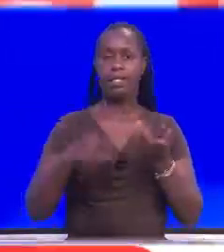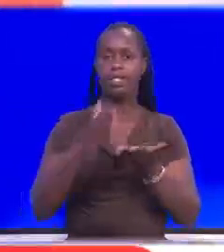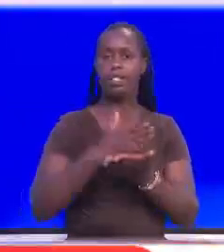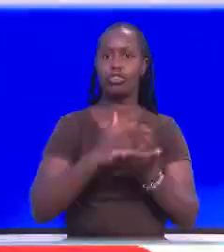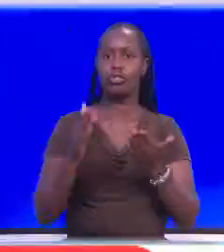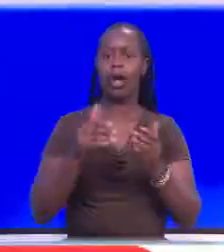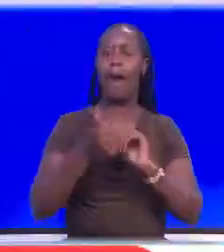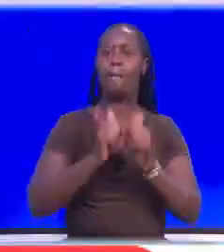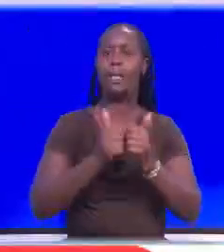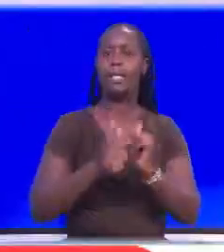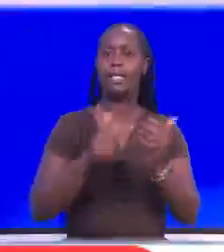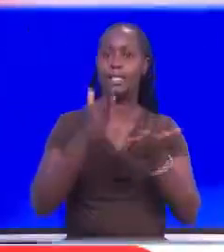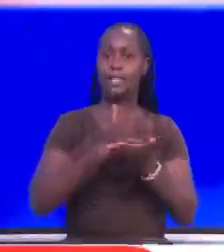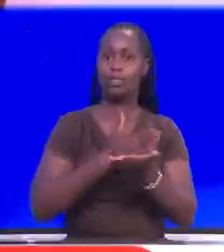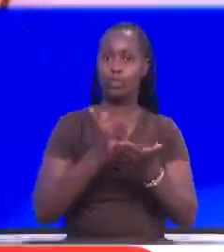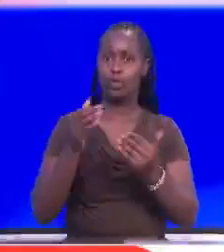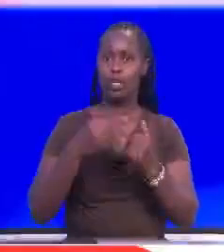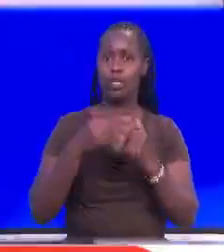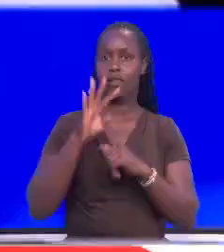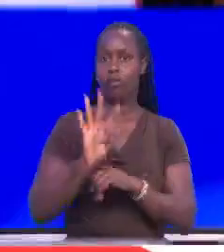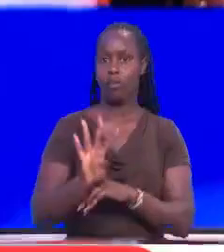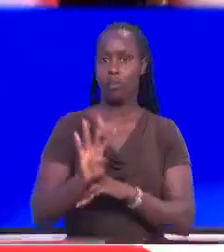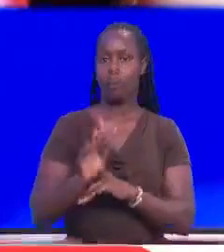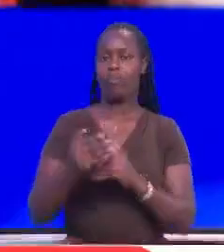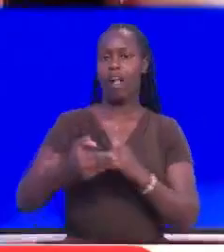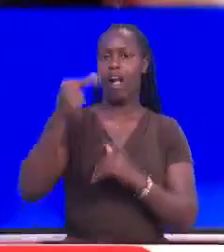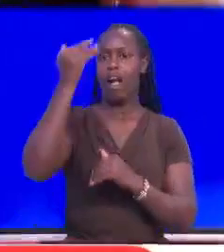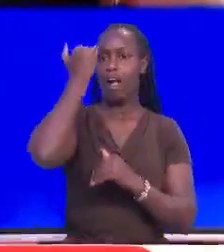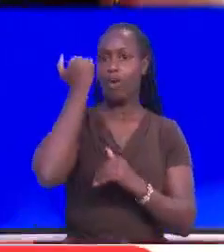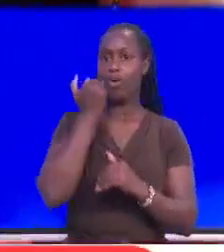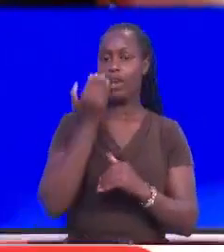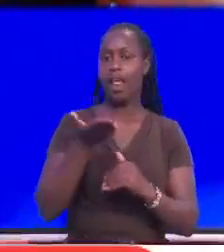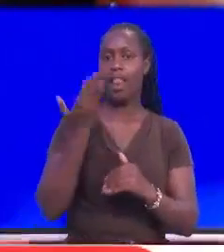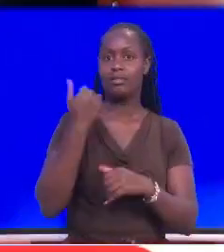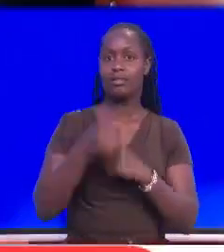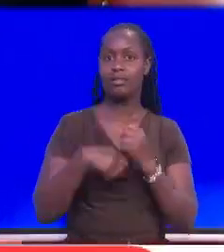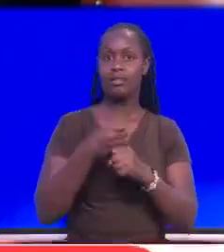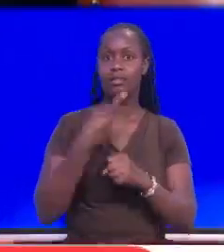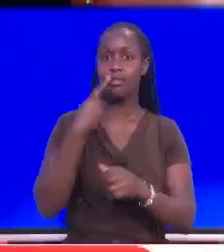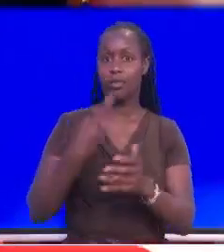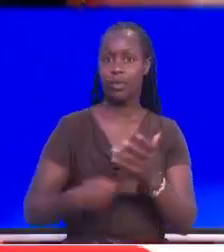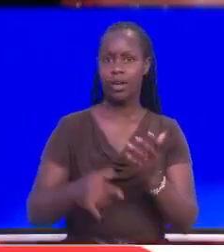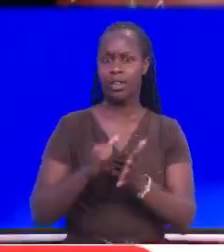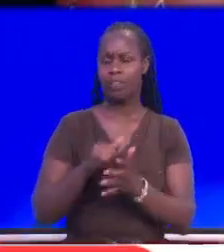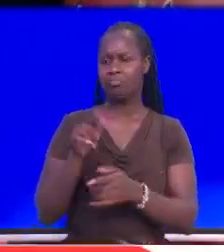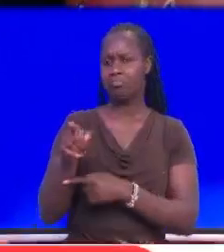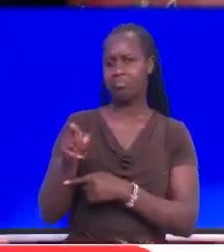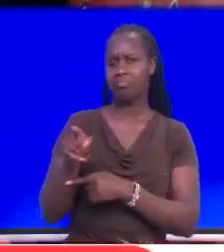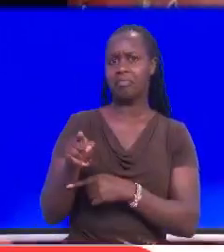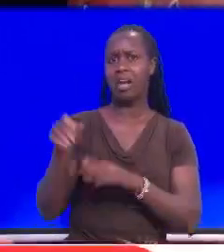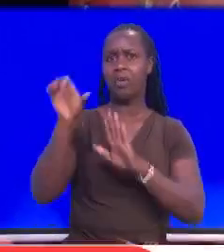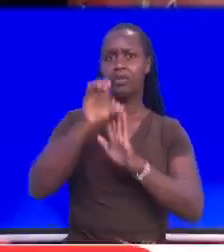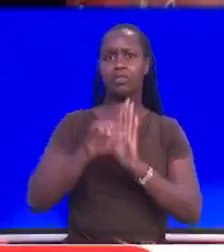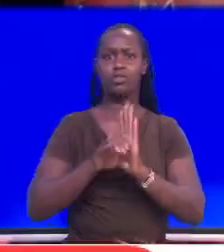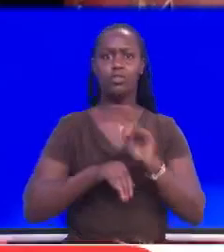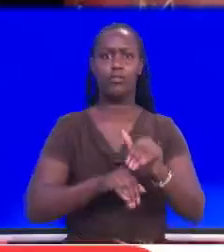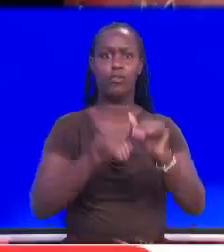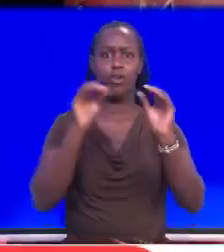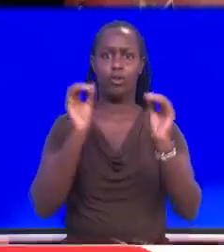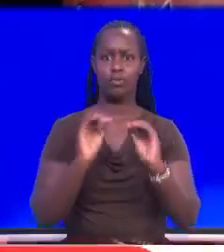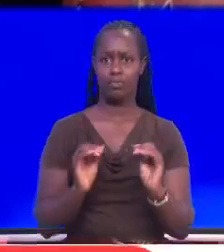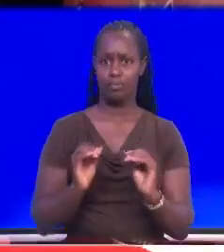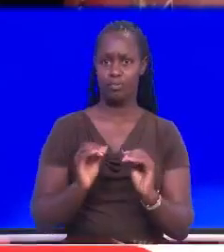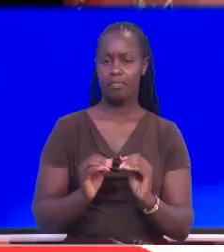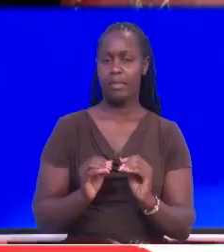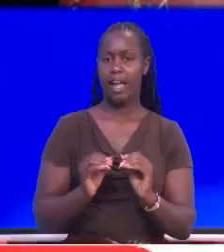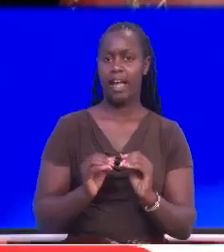84. The High Court last year declared unconstitutional the housing levy, a decision that was upheld